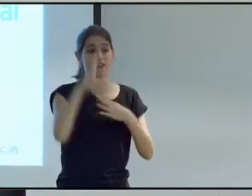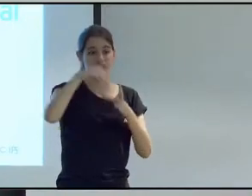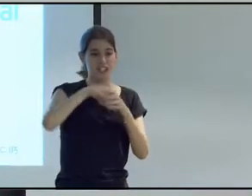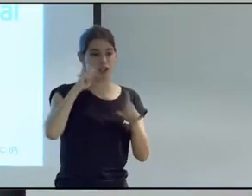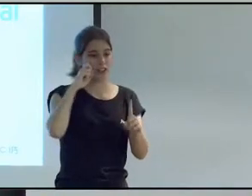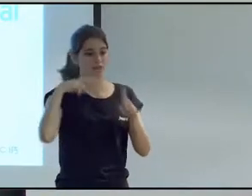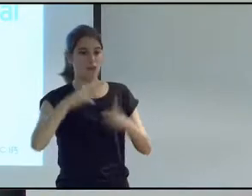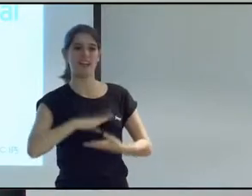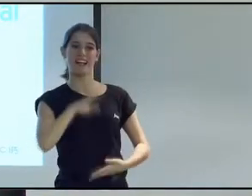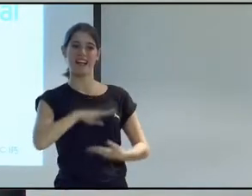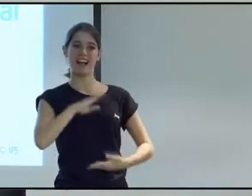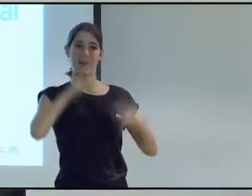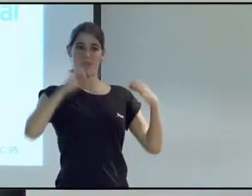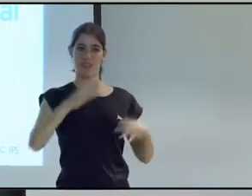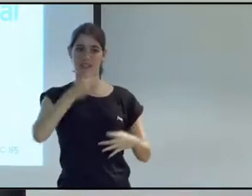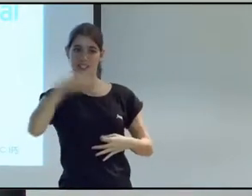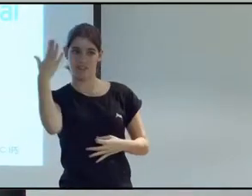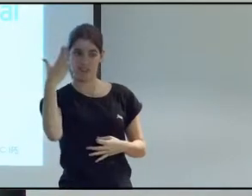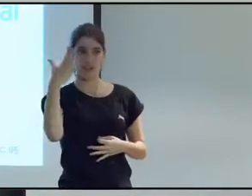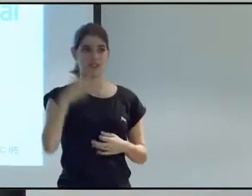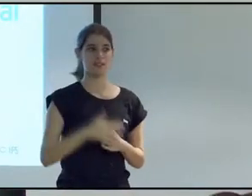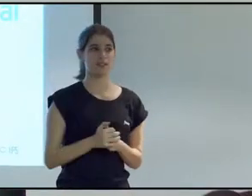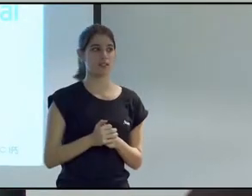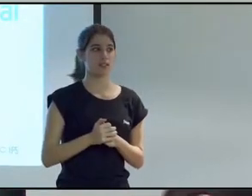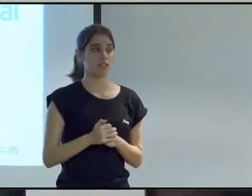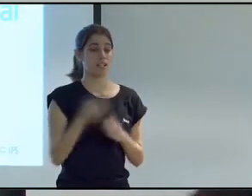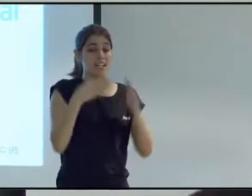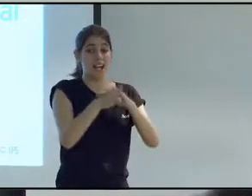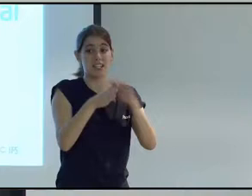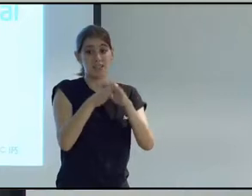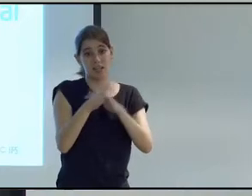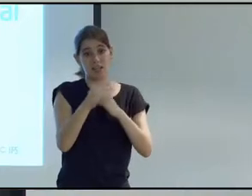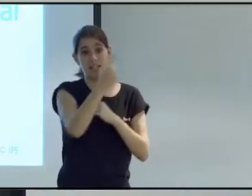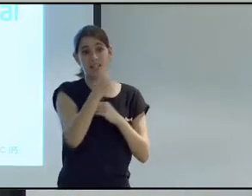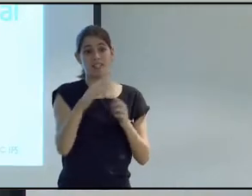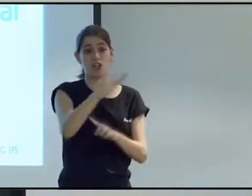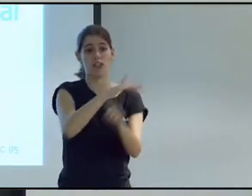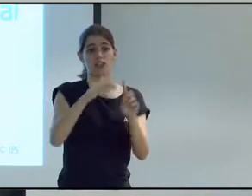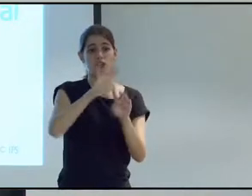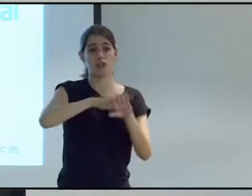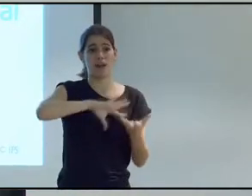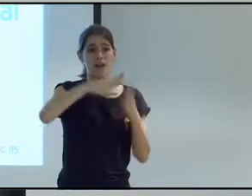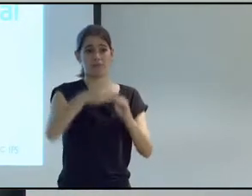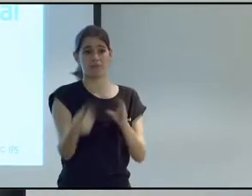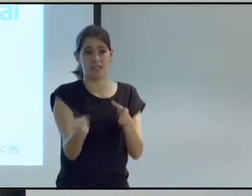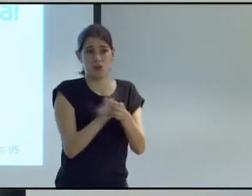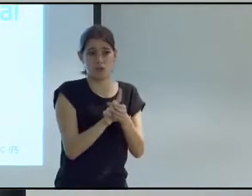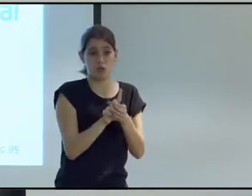disability, focused to functioning of Amartya Sen, and designing